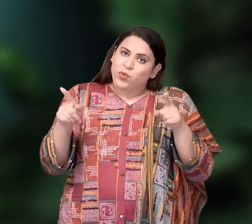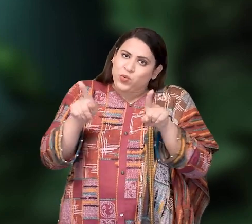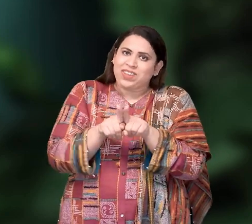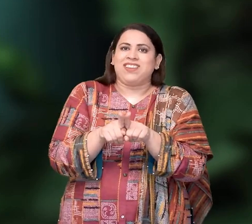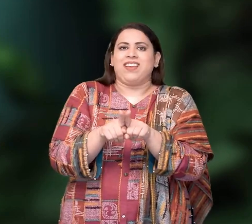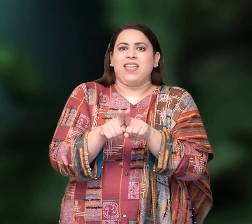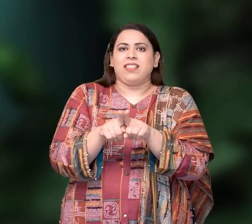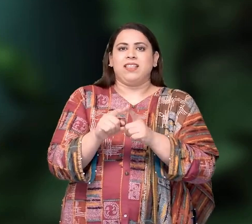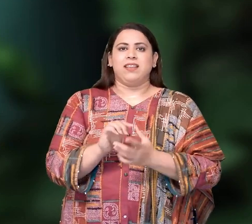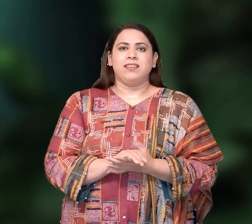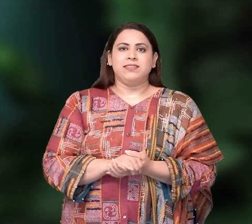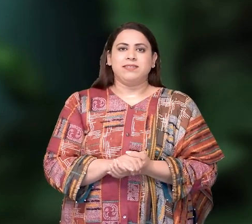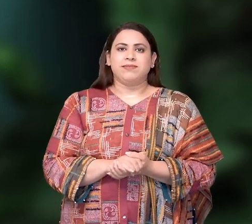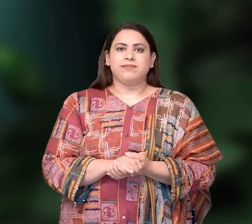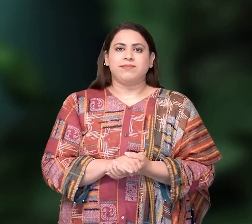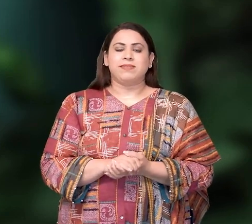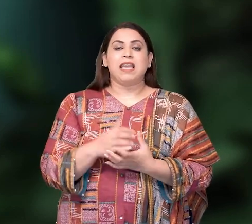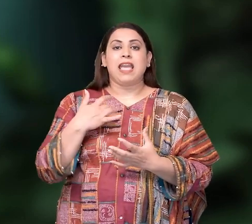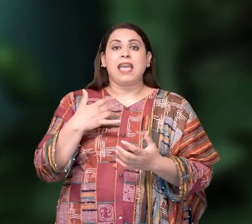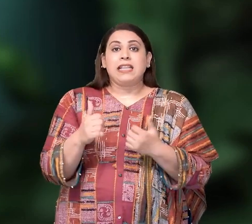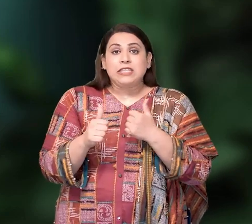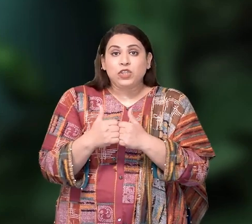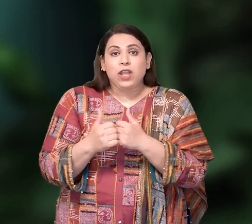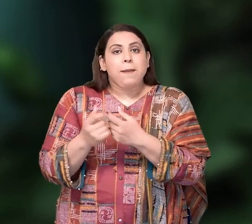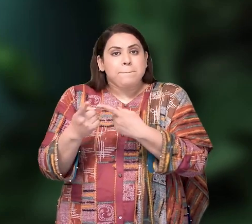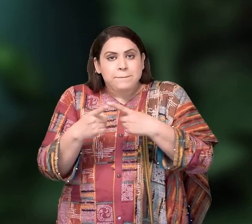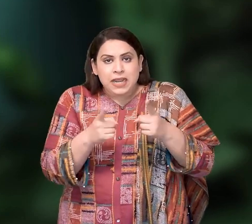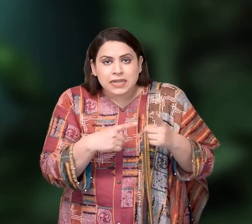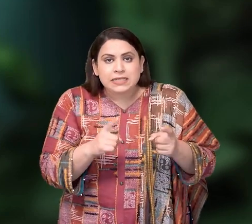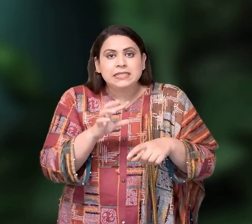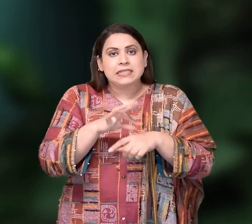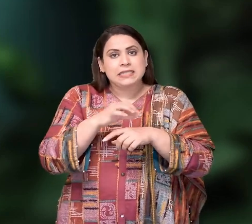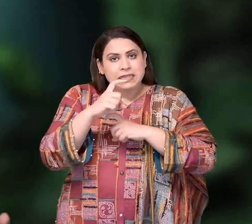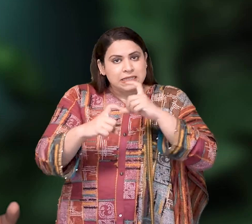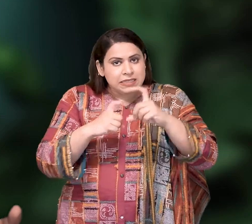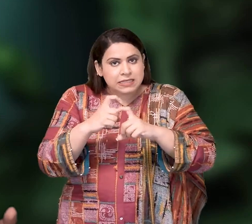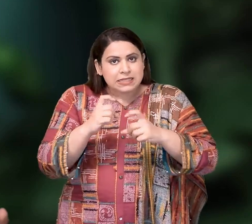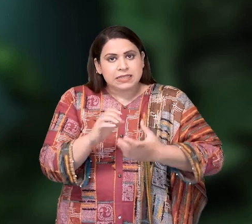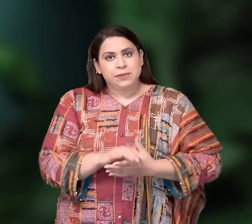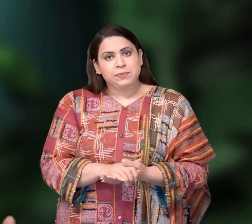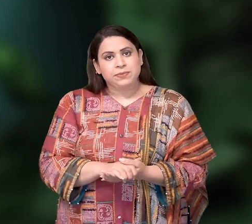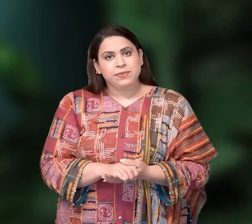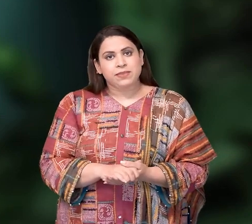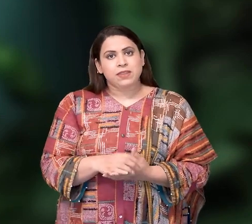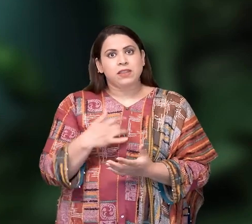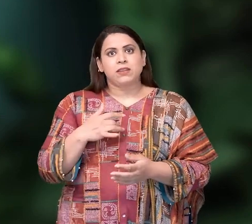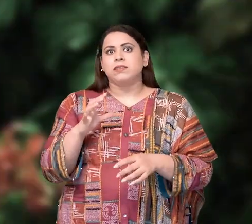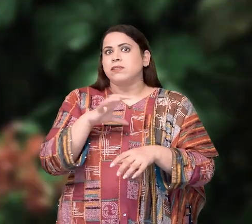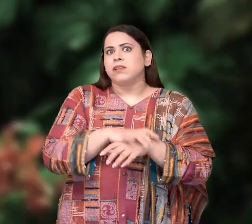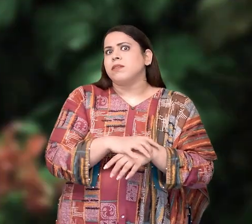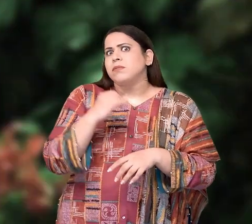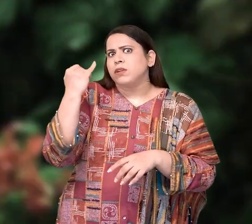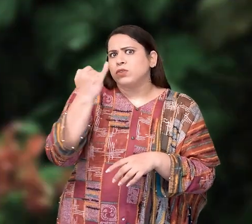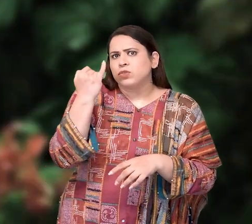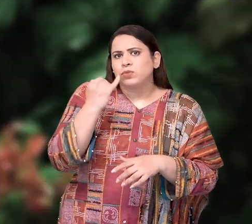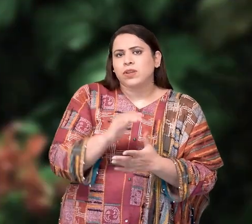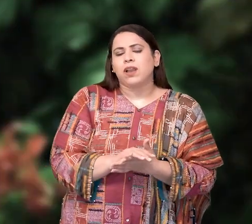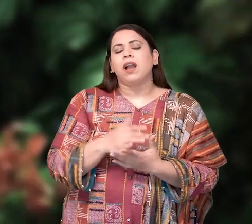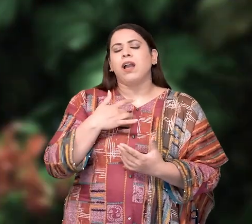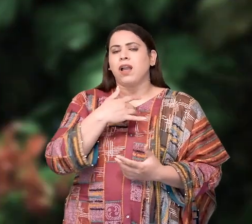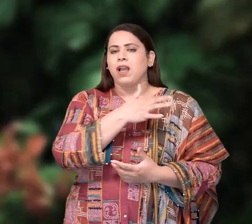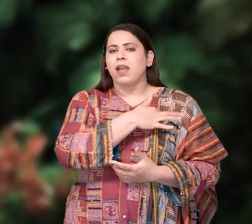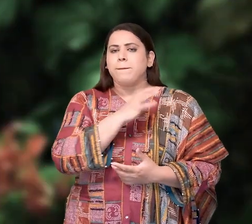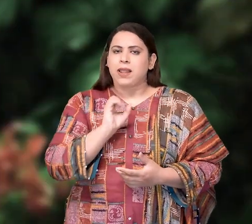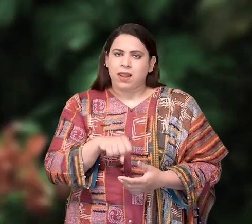together in harmony and use their multiculturalism to attract tourists. I believe